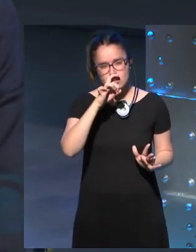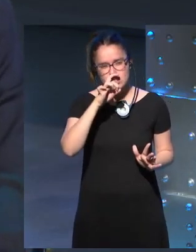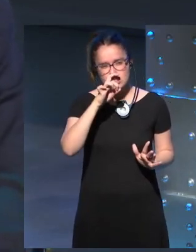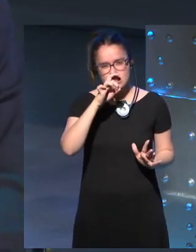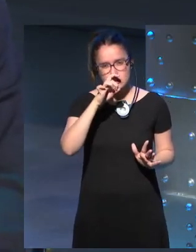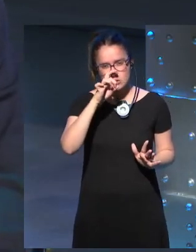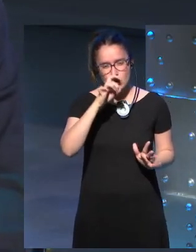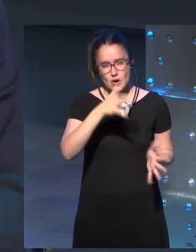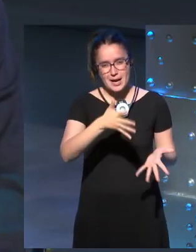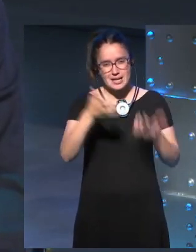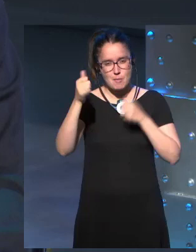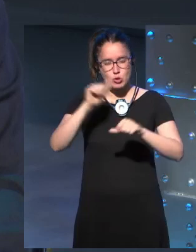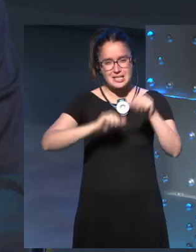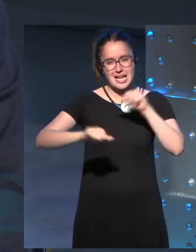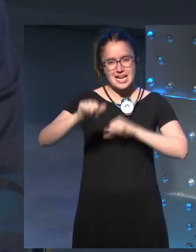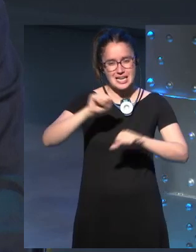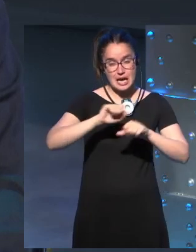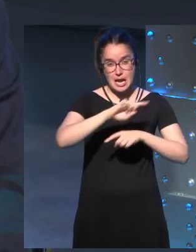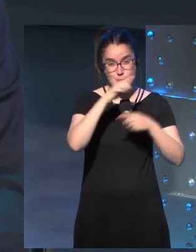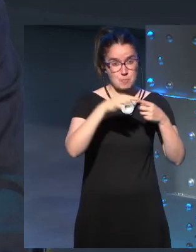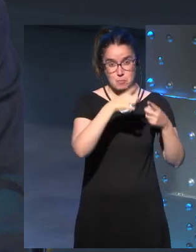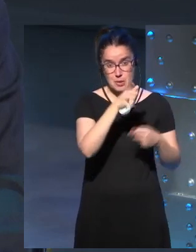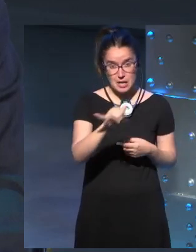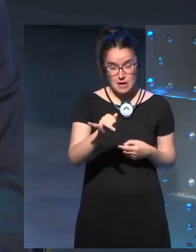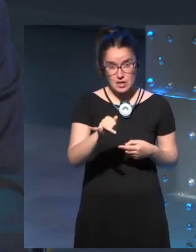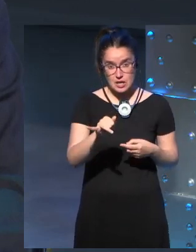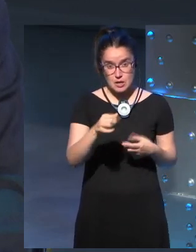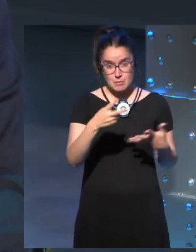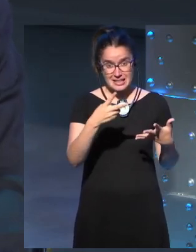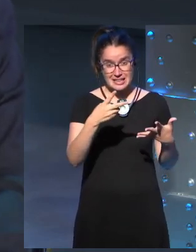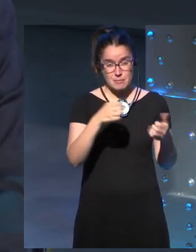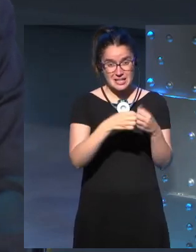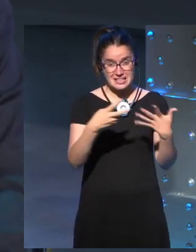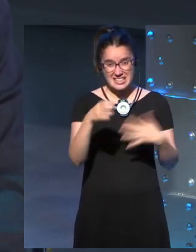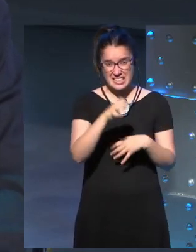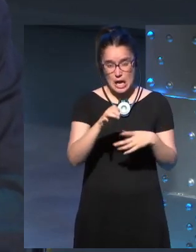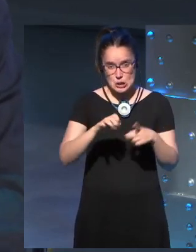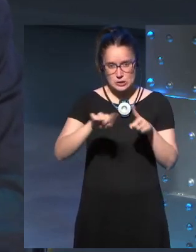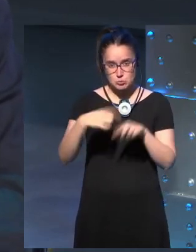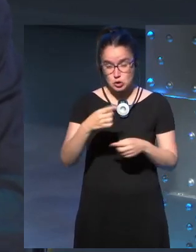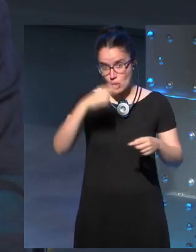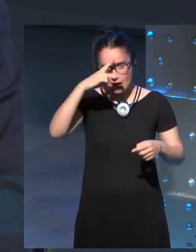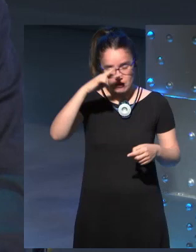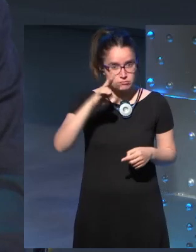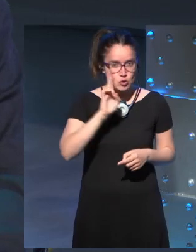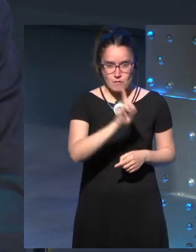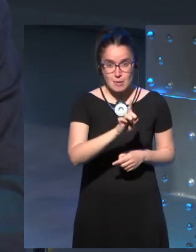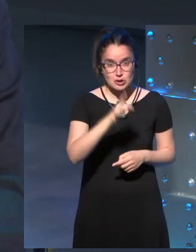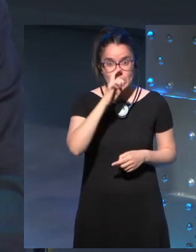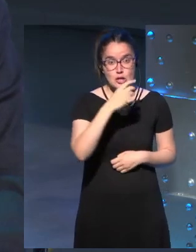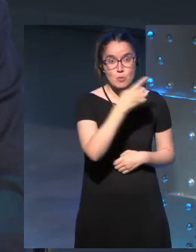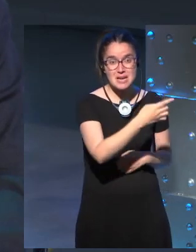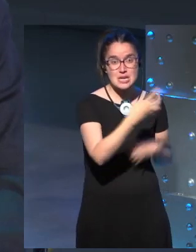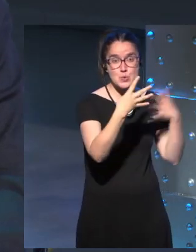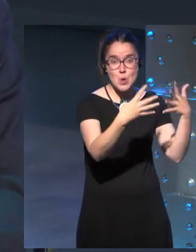watch these games. I remember that when we won the first league after 27 years, I had never seen